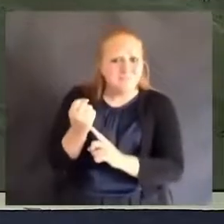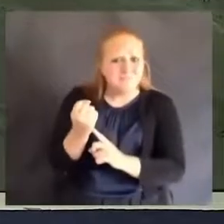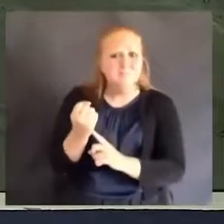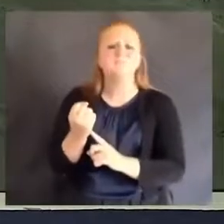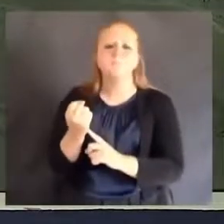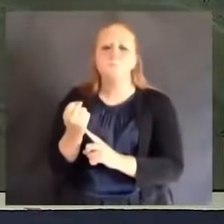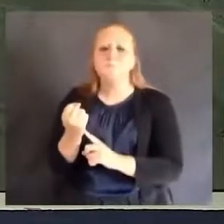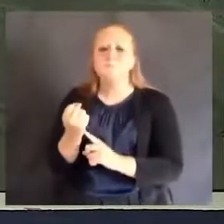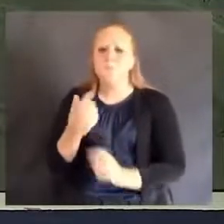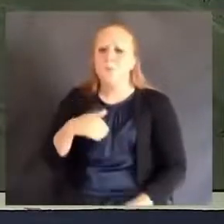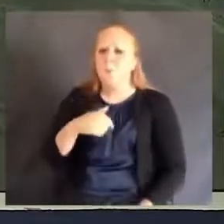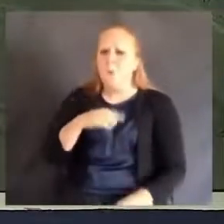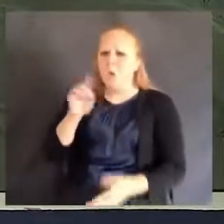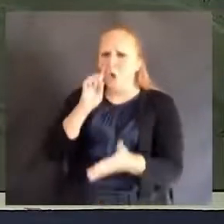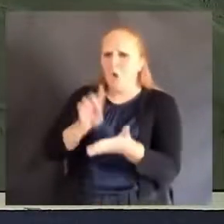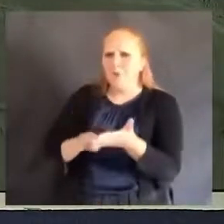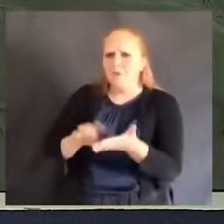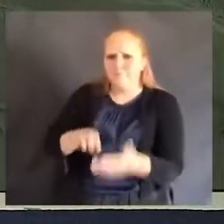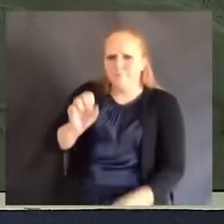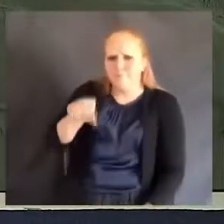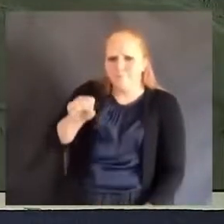point, which is